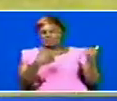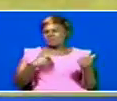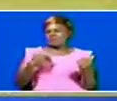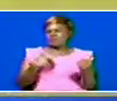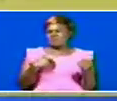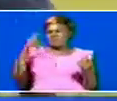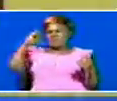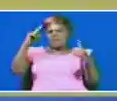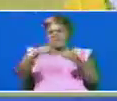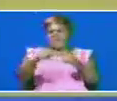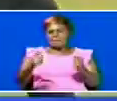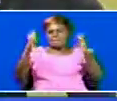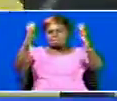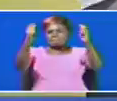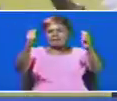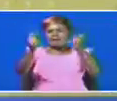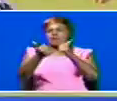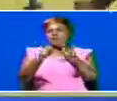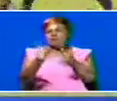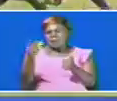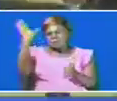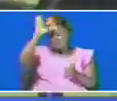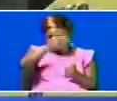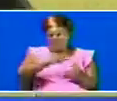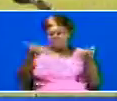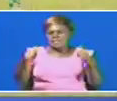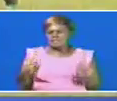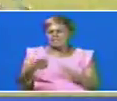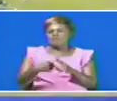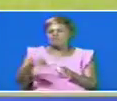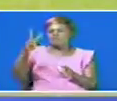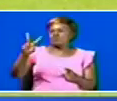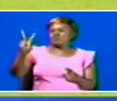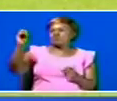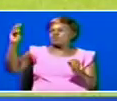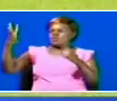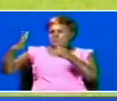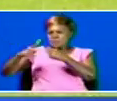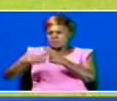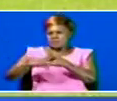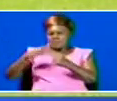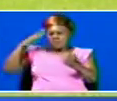were aiming for the big trophy in a tournament they have never missed since the year 2009. Team ina aim